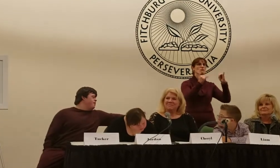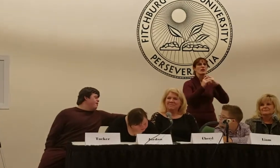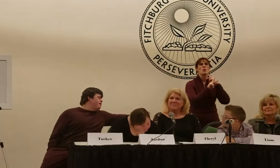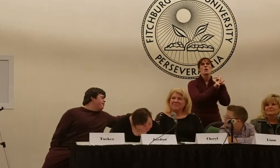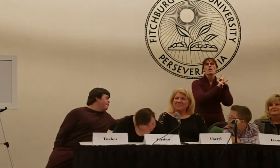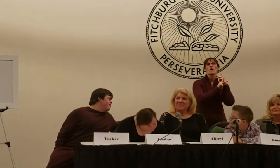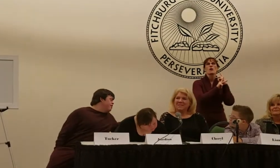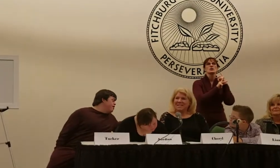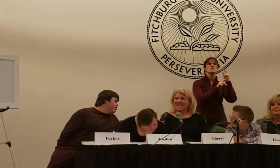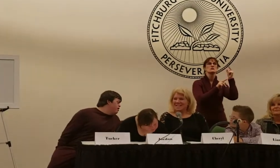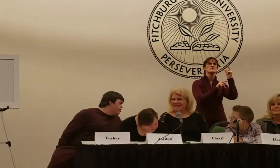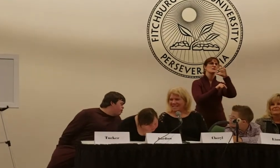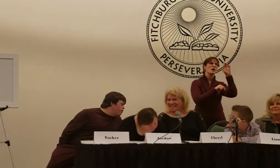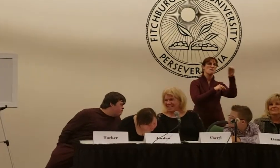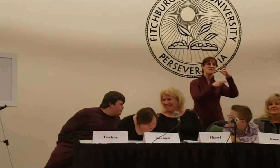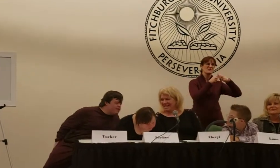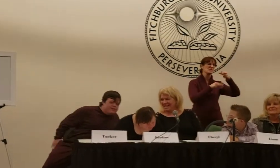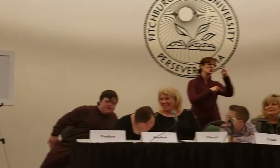loan from GE.